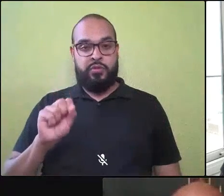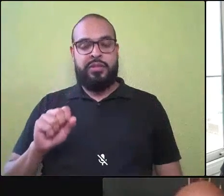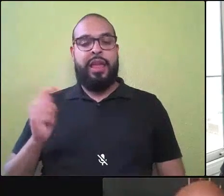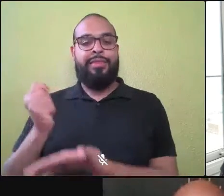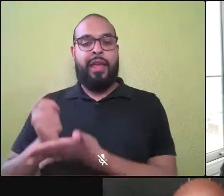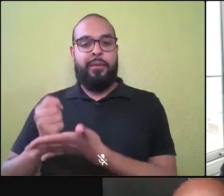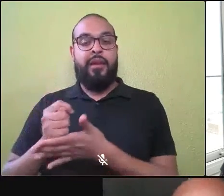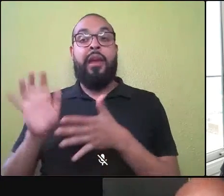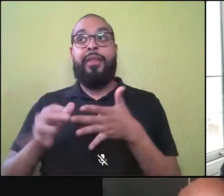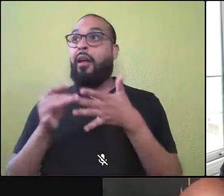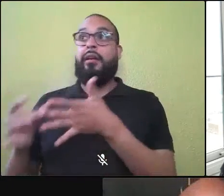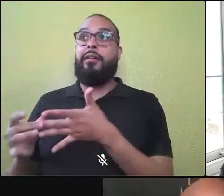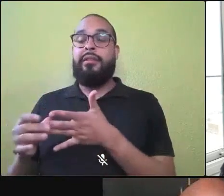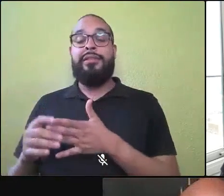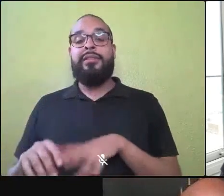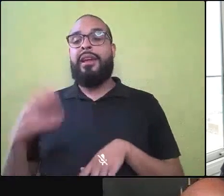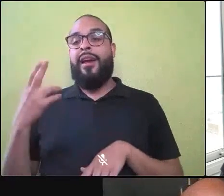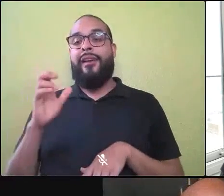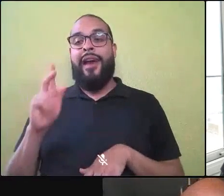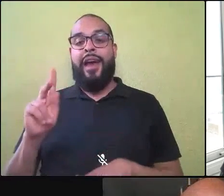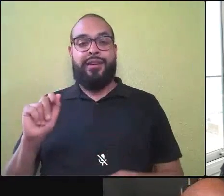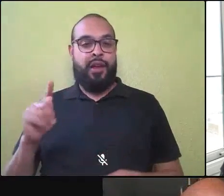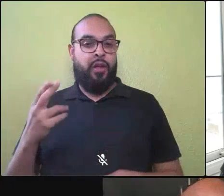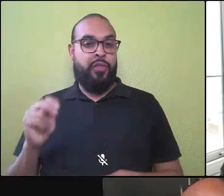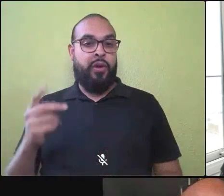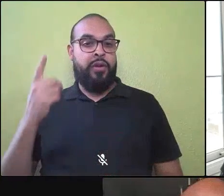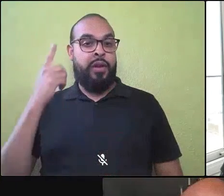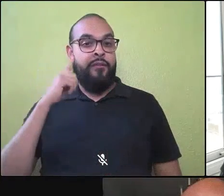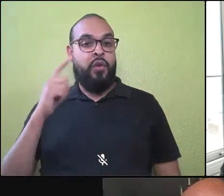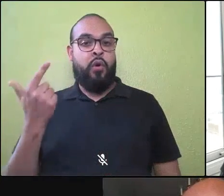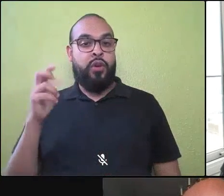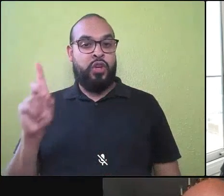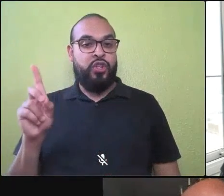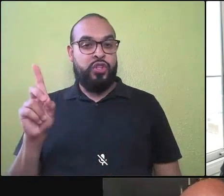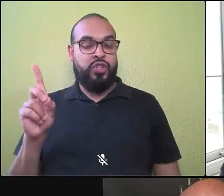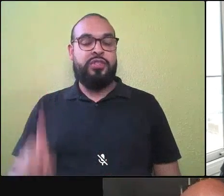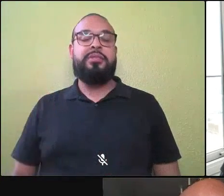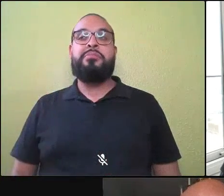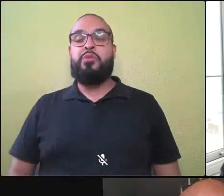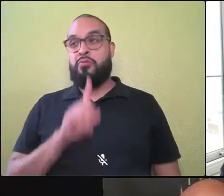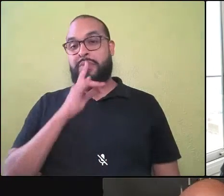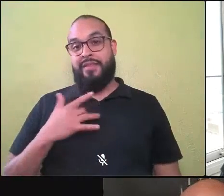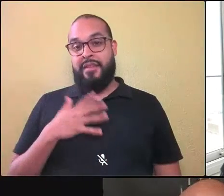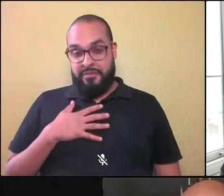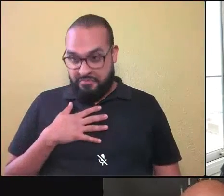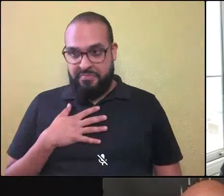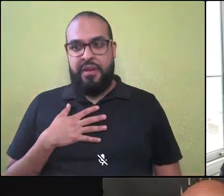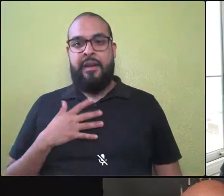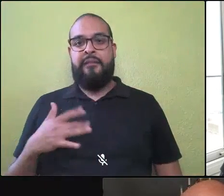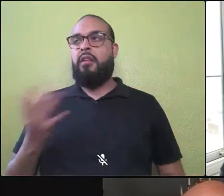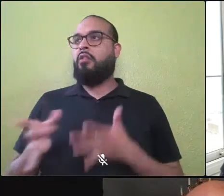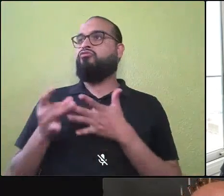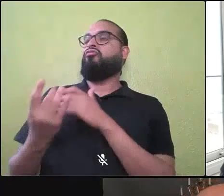of went from there. So it's part genetic for me, but part also a calling to see the potential of Black founders all